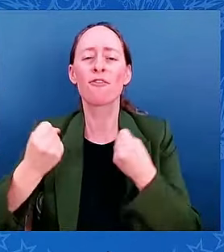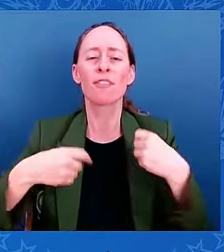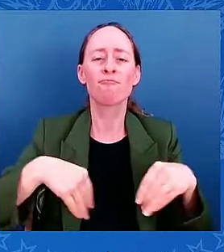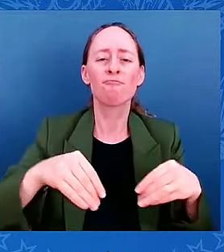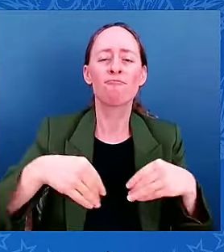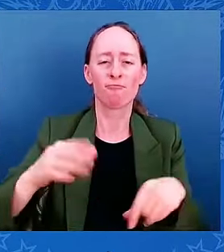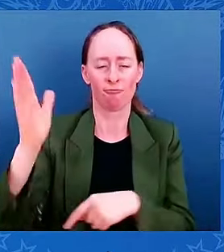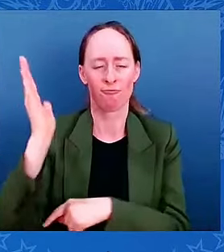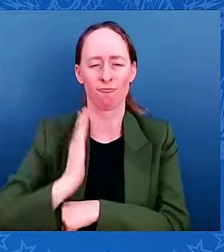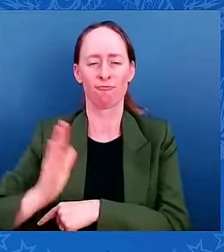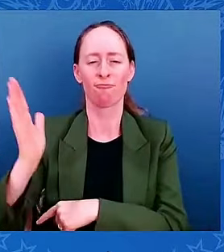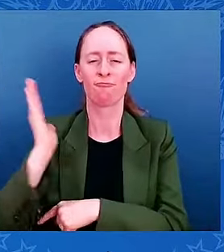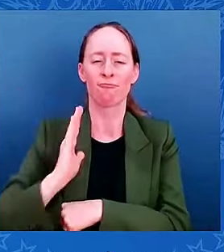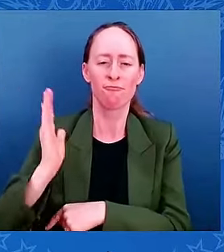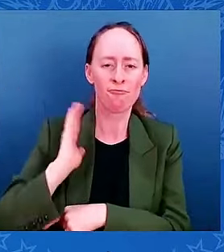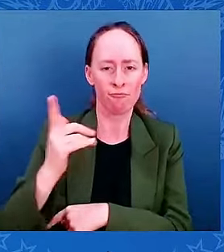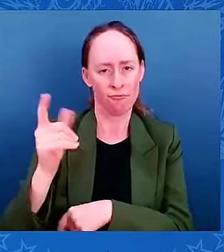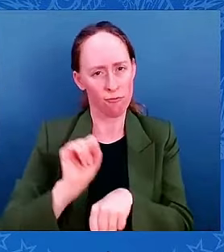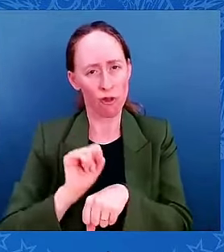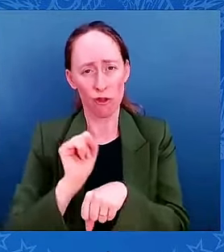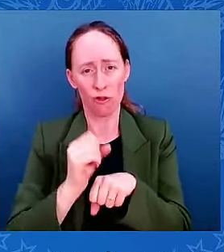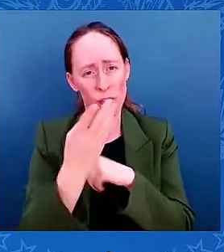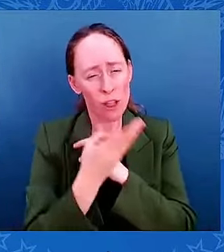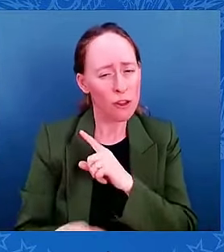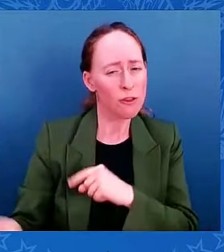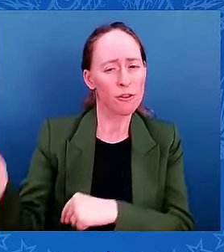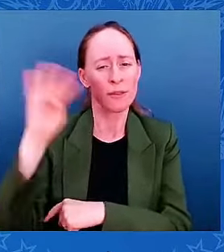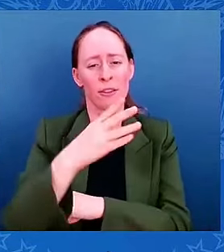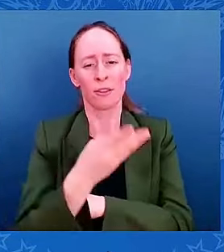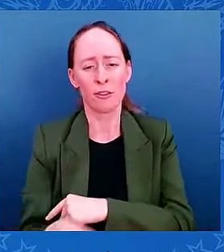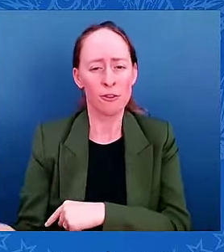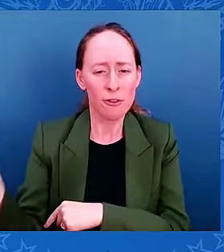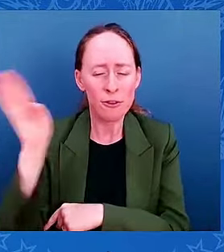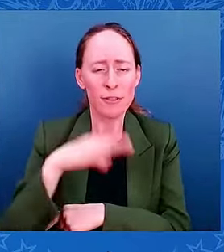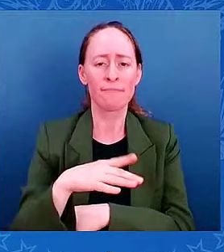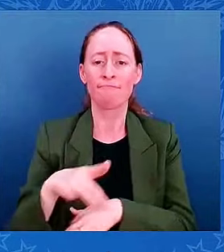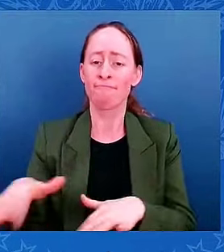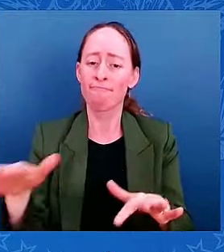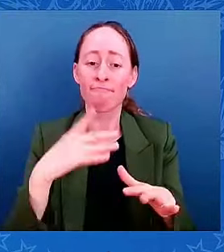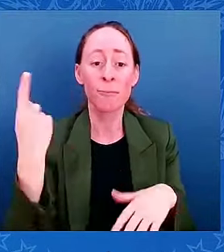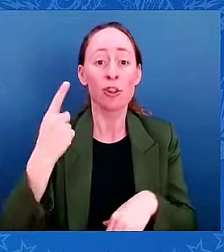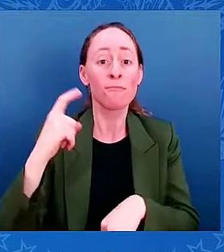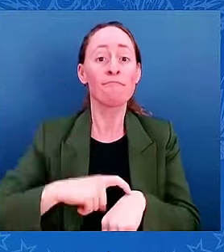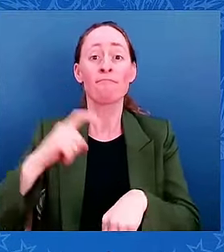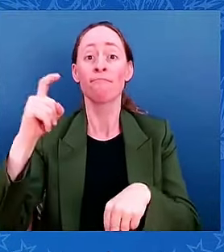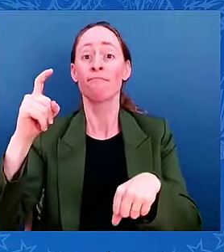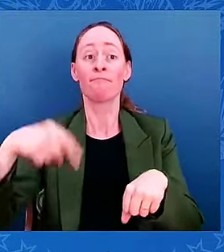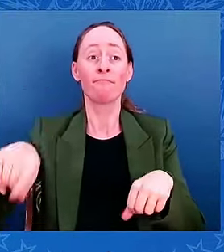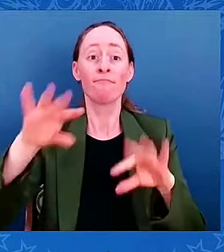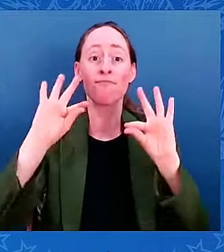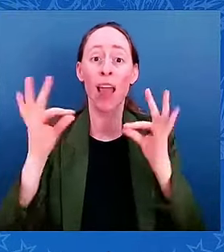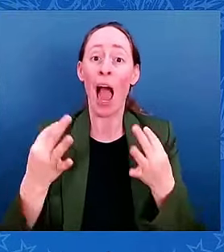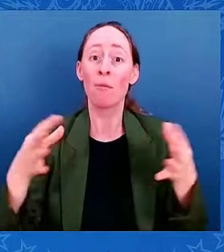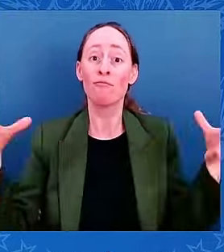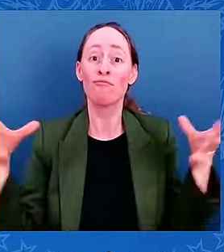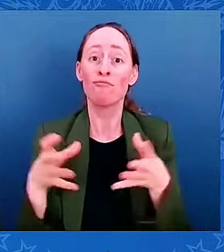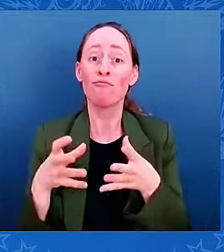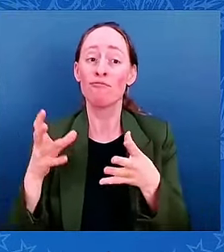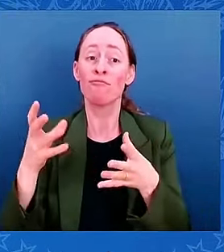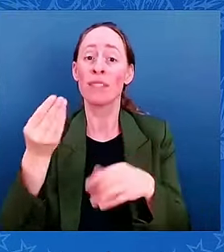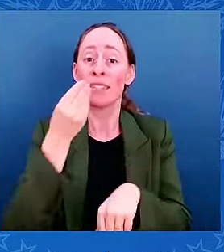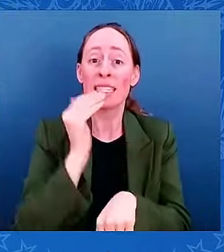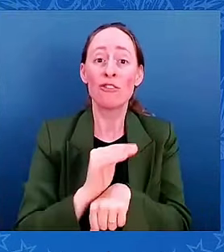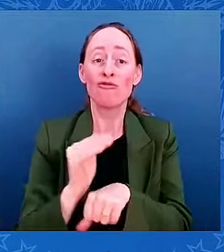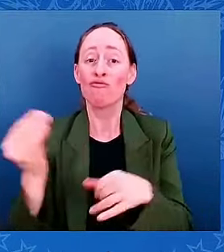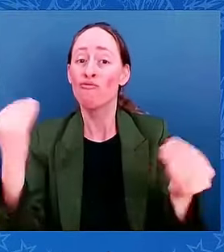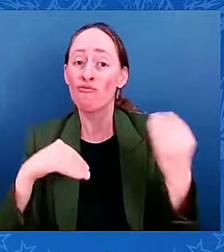And he always — our dinner table was a place we had conversation and incidentally ate. And my dad had an expression. He said, Joey, a job — and I mean,